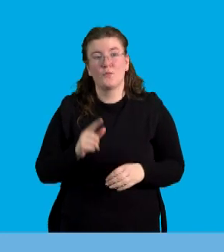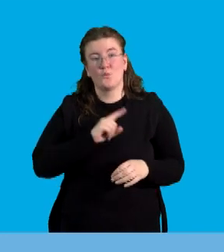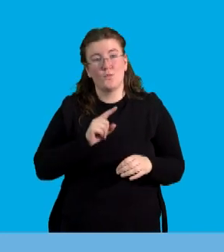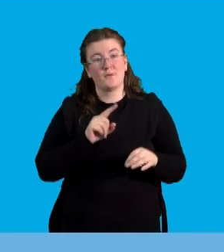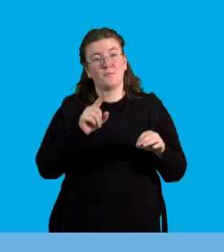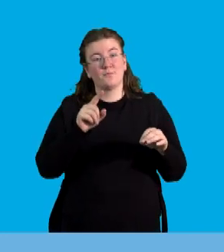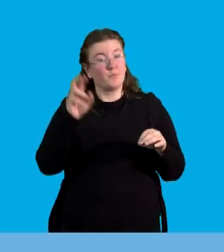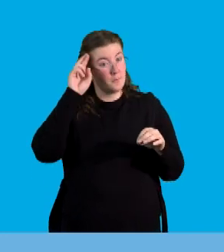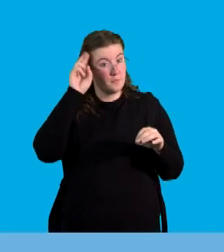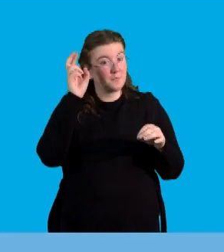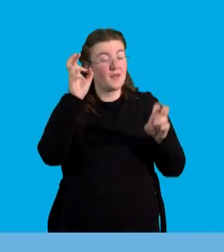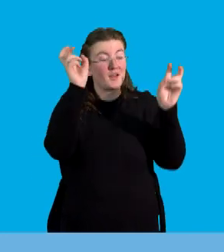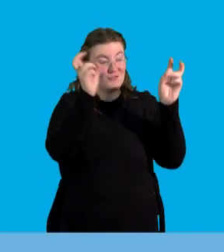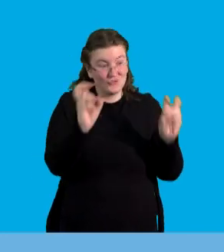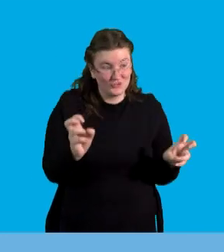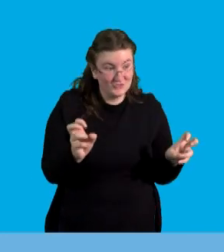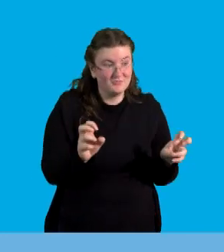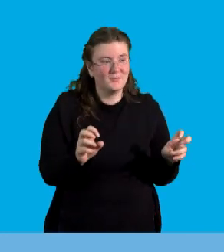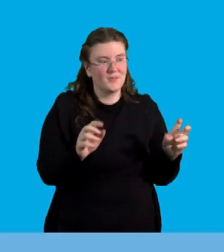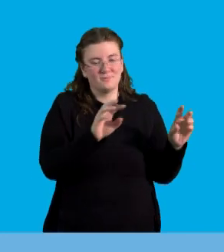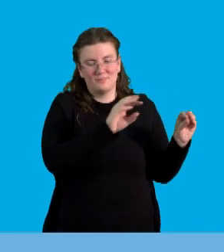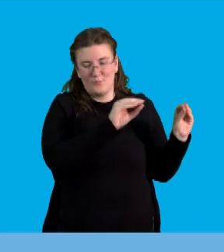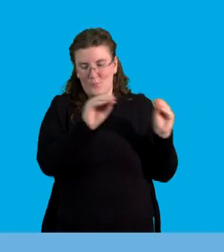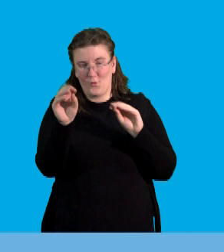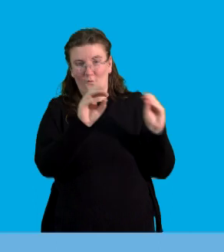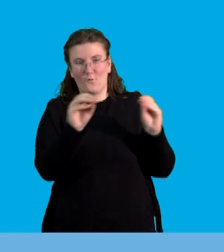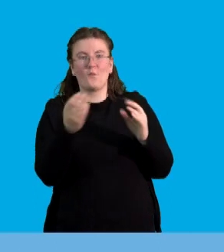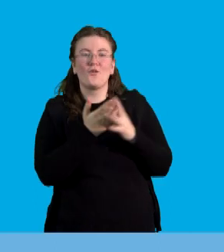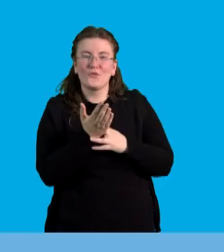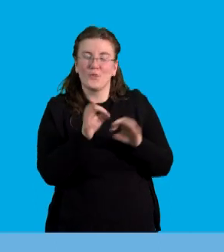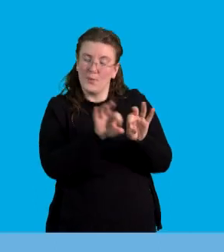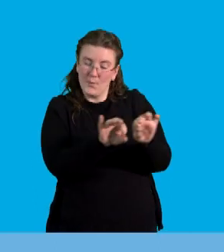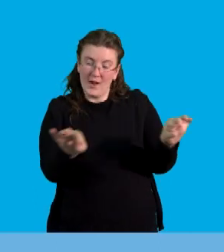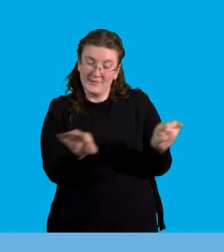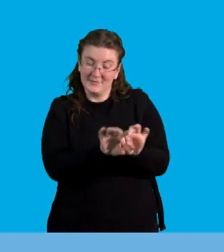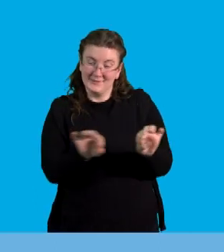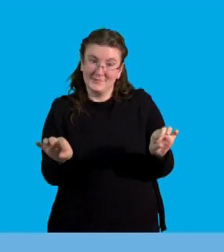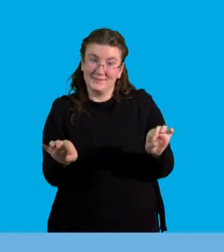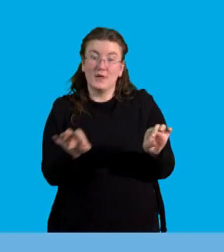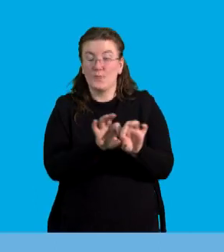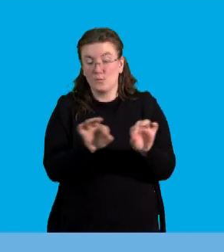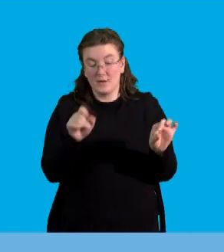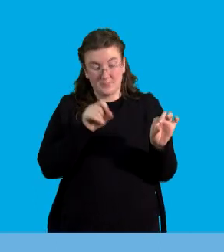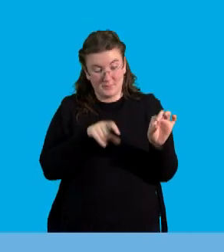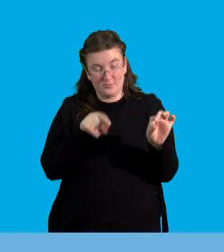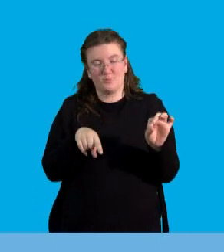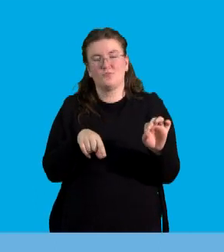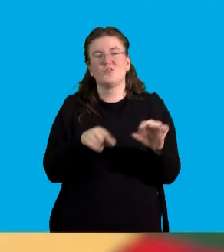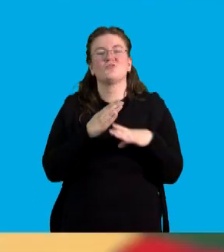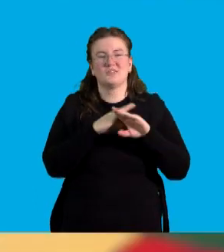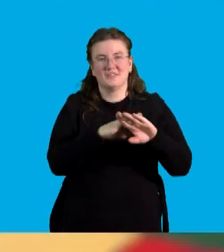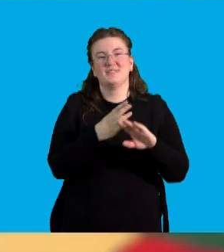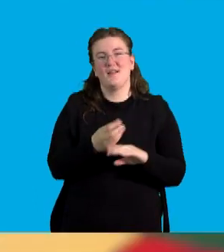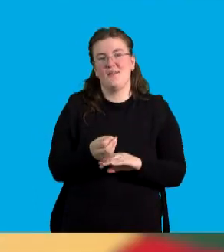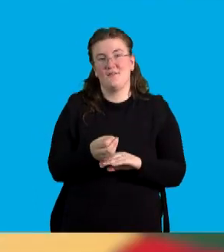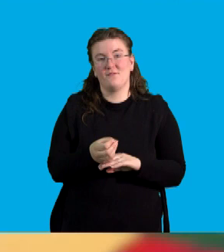is transferred through wires, and those wires have resistance. Now, because there's going to be a resistance between the conductor